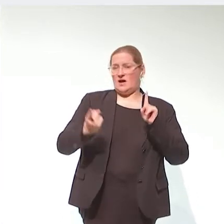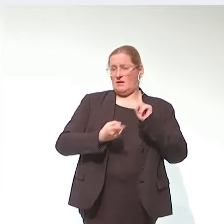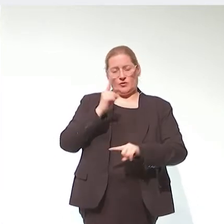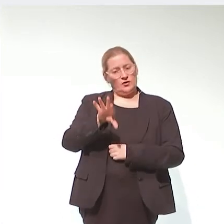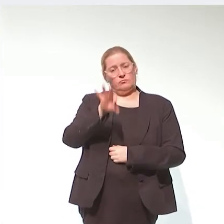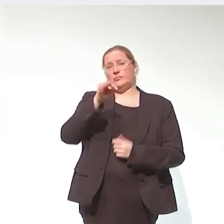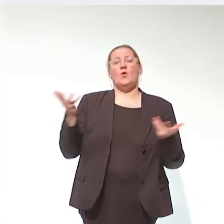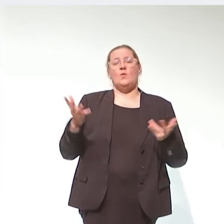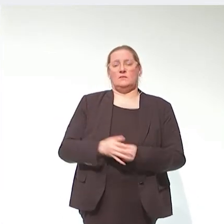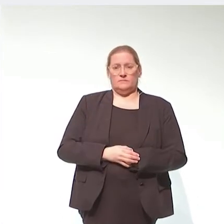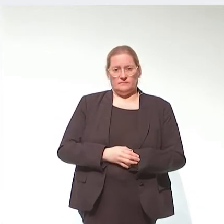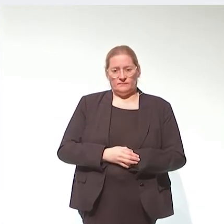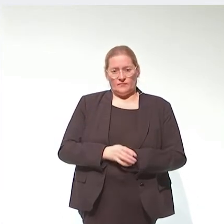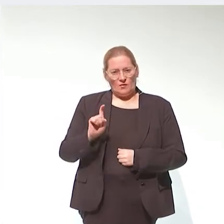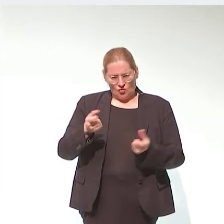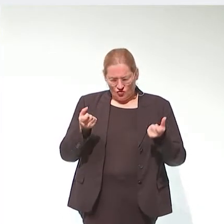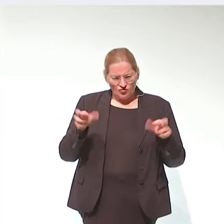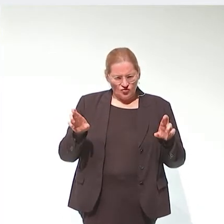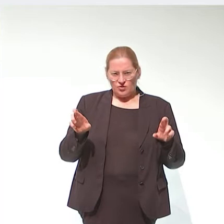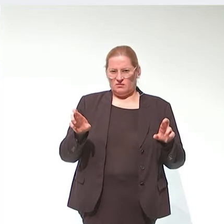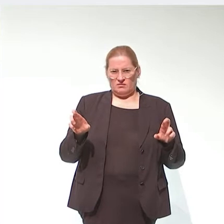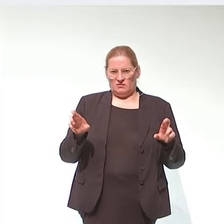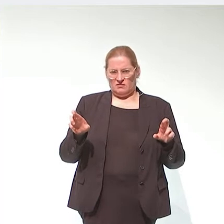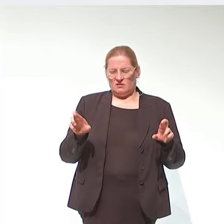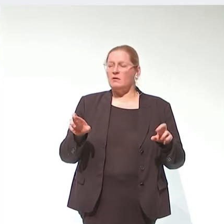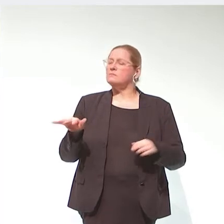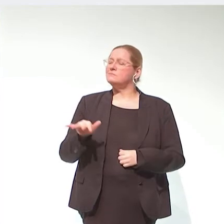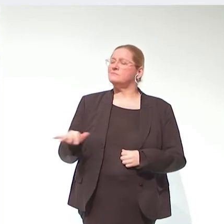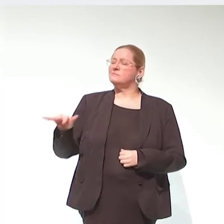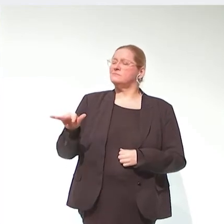others. Then the third project, in